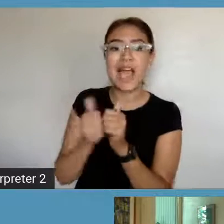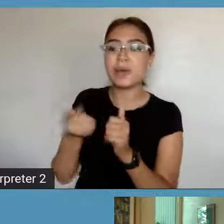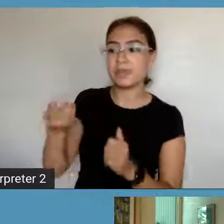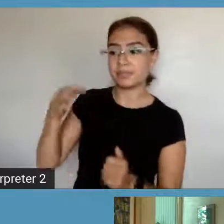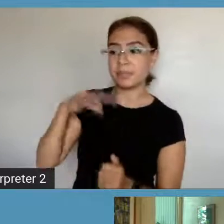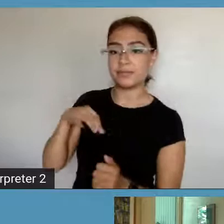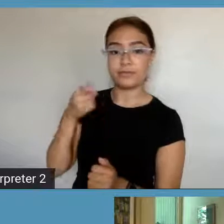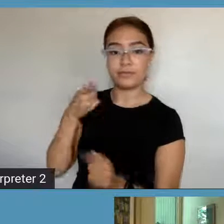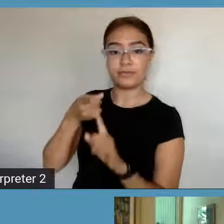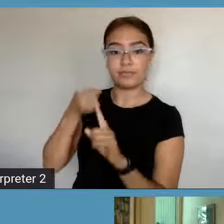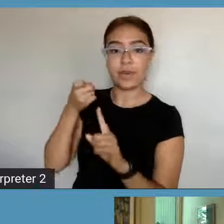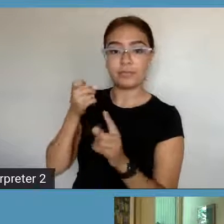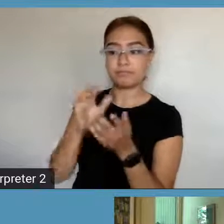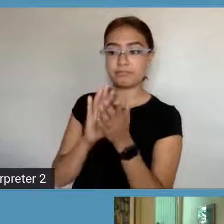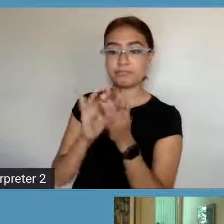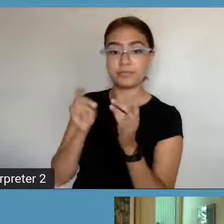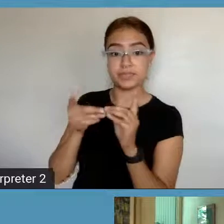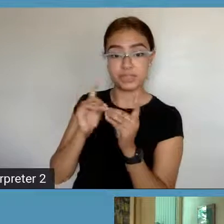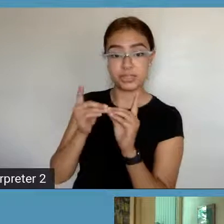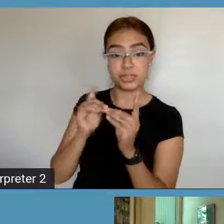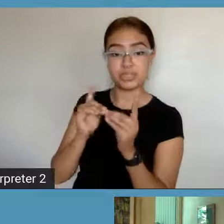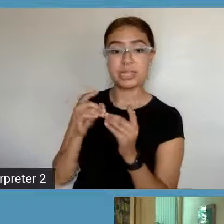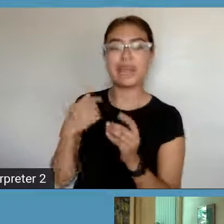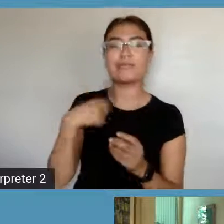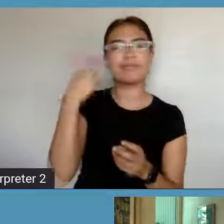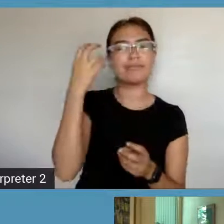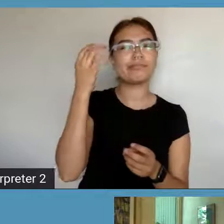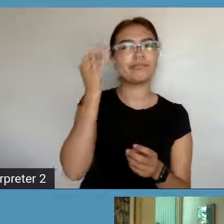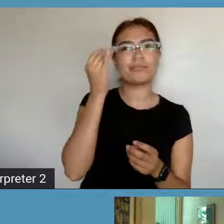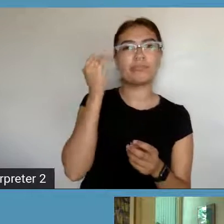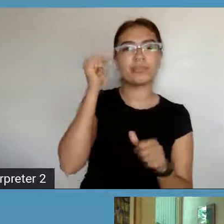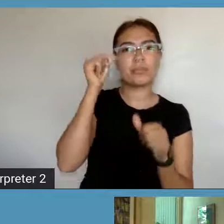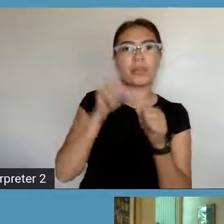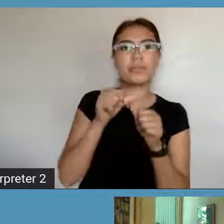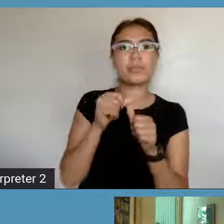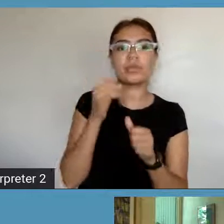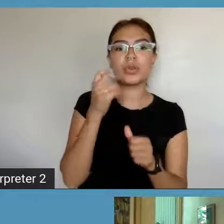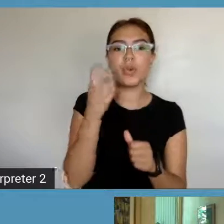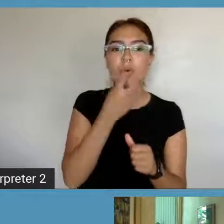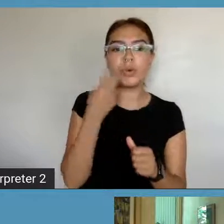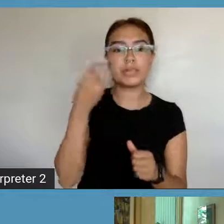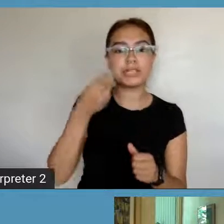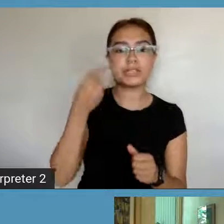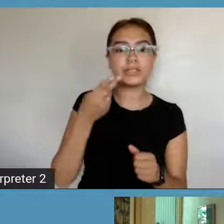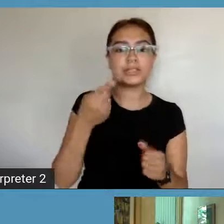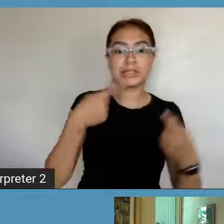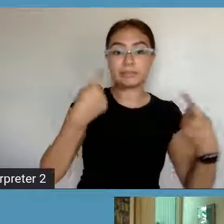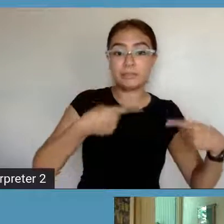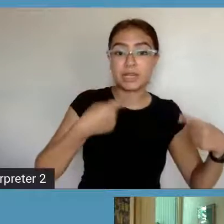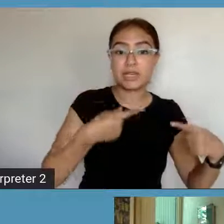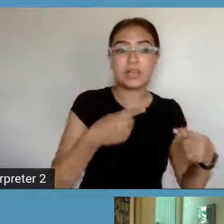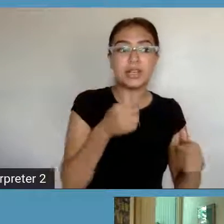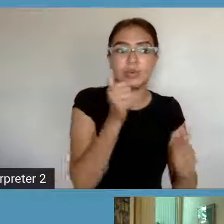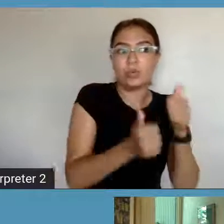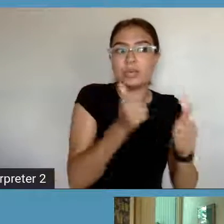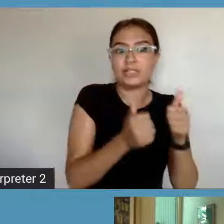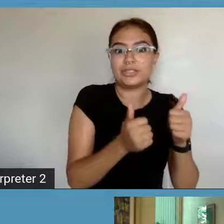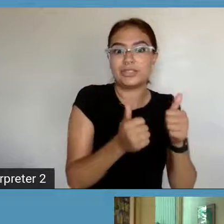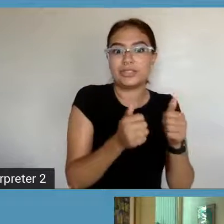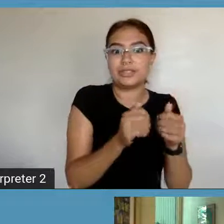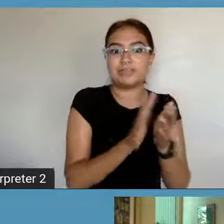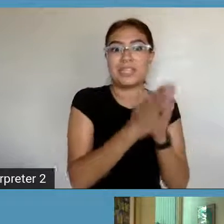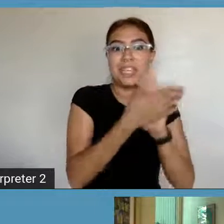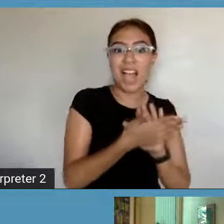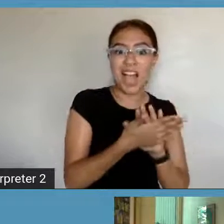material? I just remember when I was doing oral histories, there was this whole debate about which ones were got transcribed. And that became a